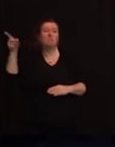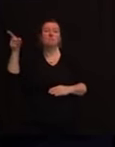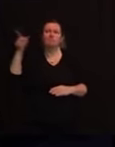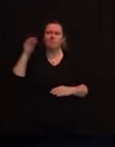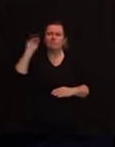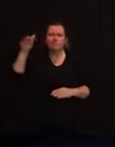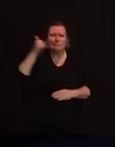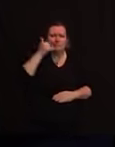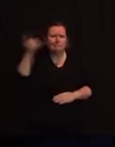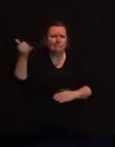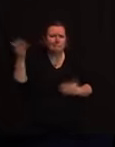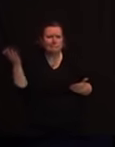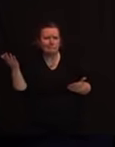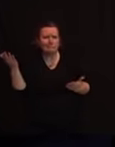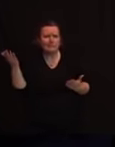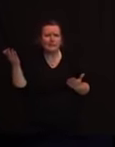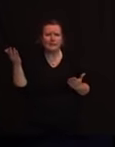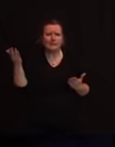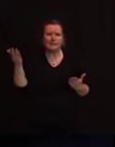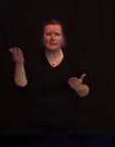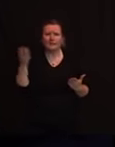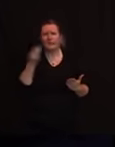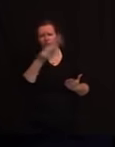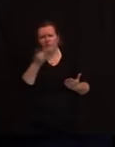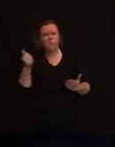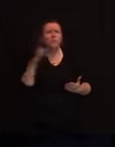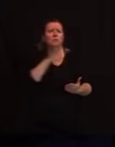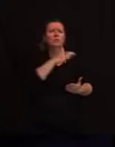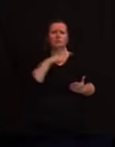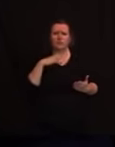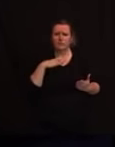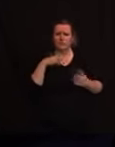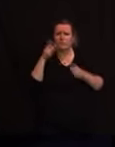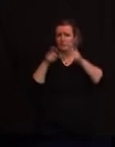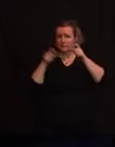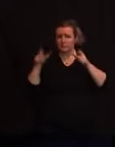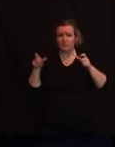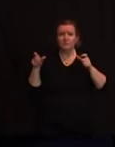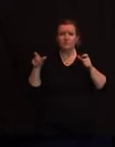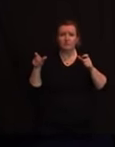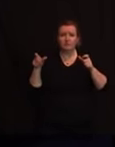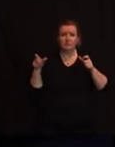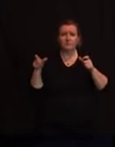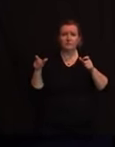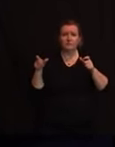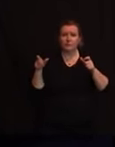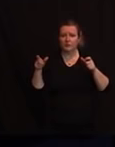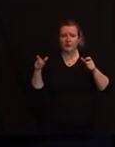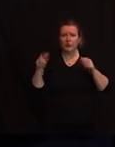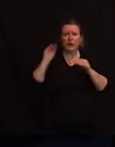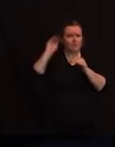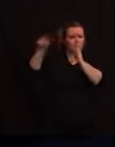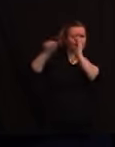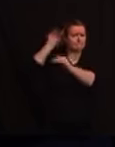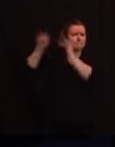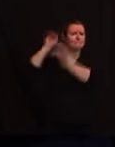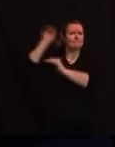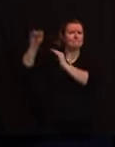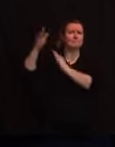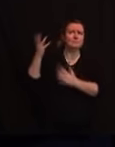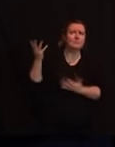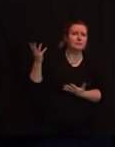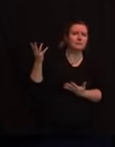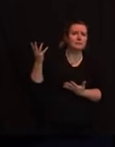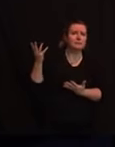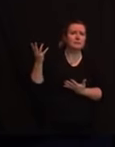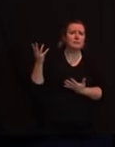Norcross, Congressman Pascrell, Congresswoman Bonnie Watson-Coleman, among others, have all cited this as a top priority for